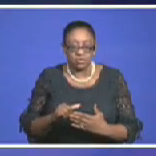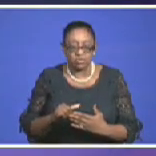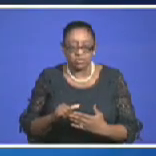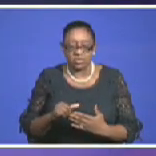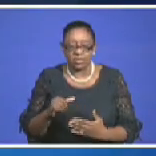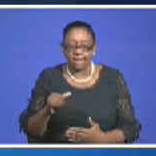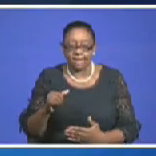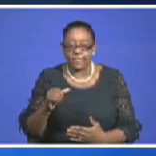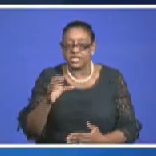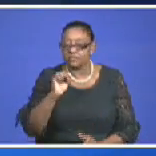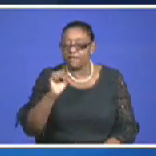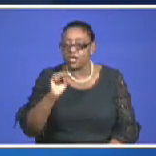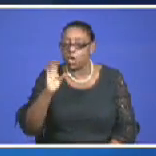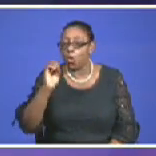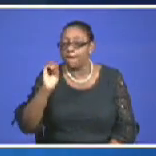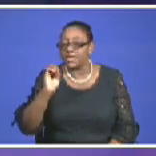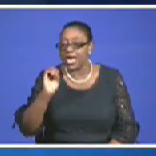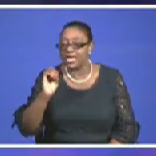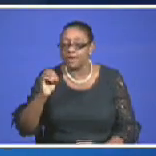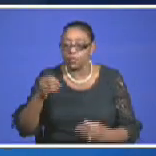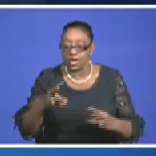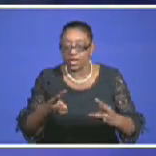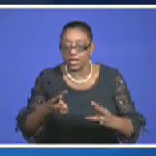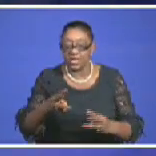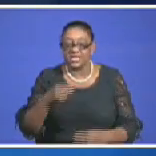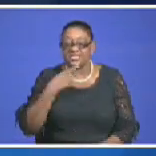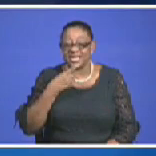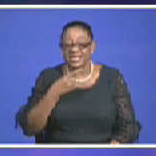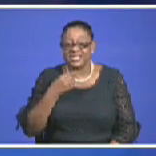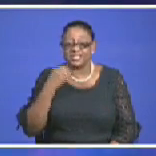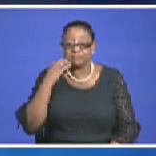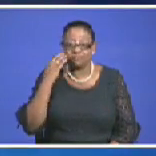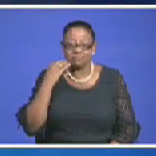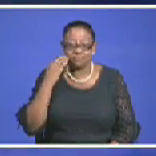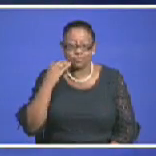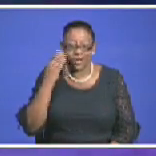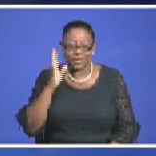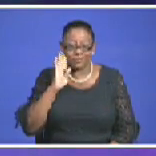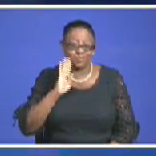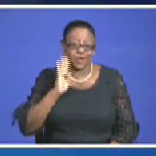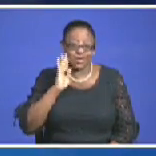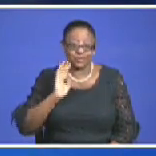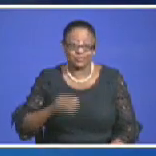Avenue resident is that he has a medium brown complexion.